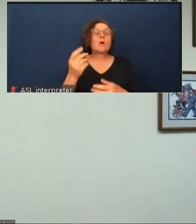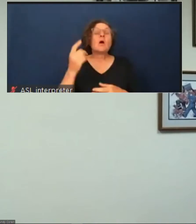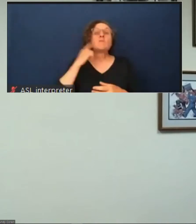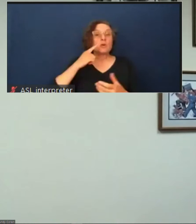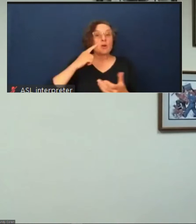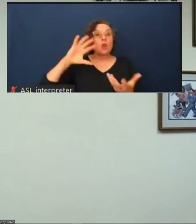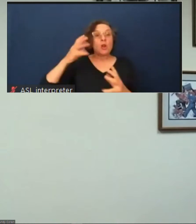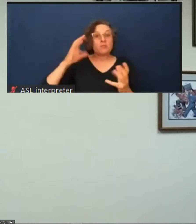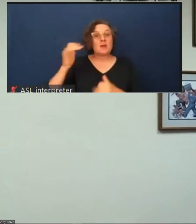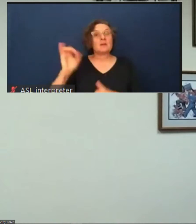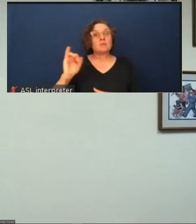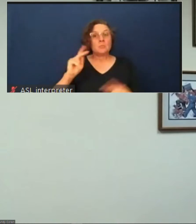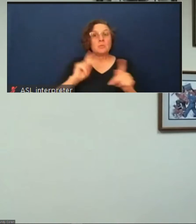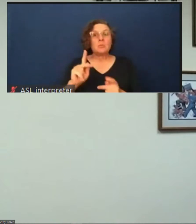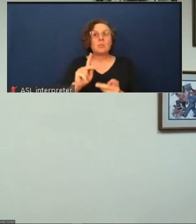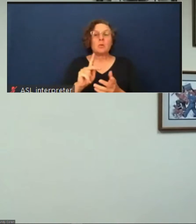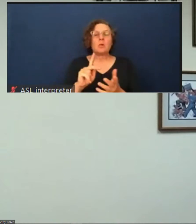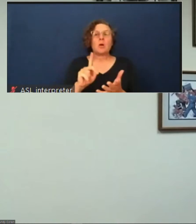So